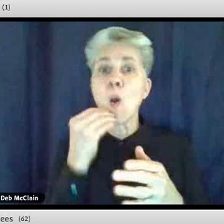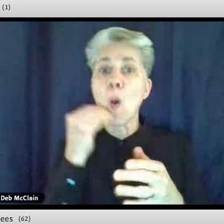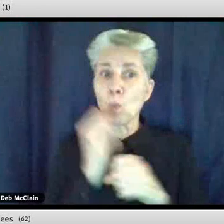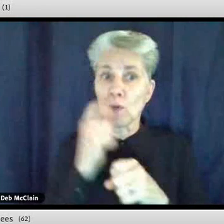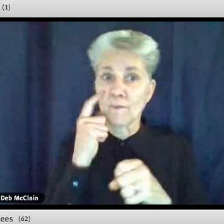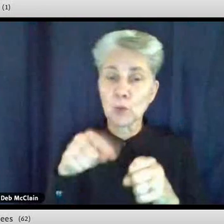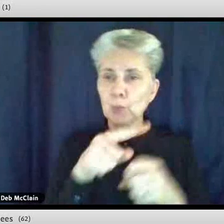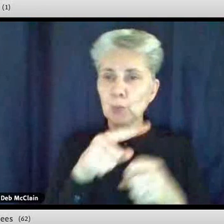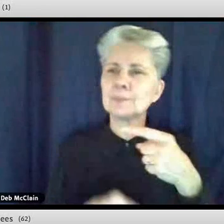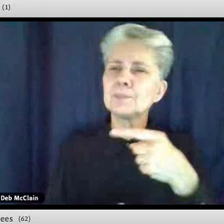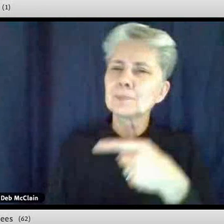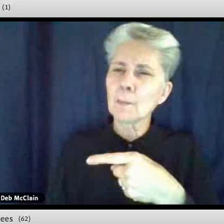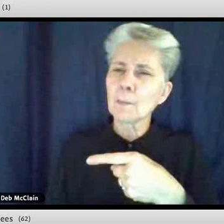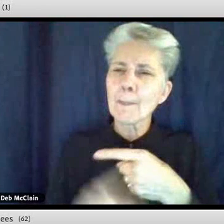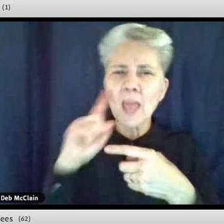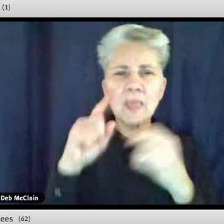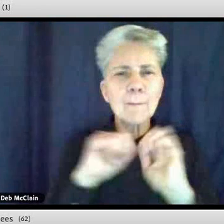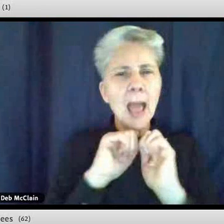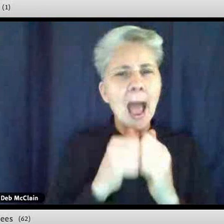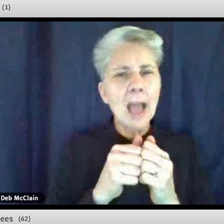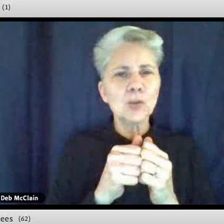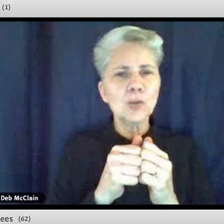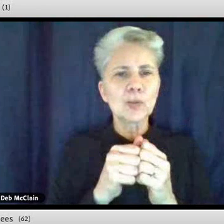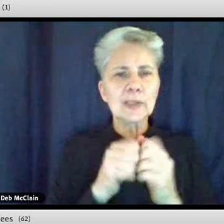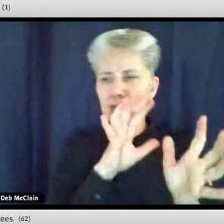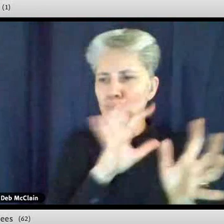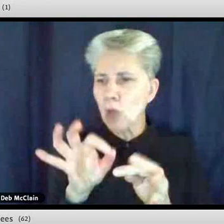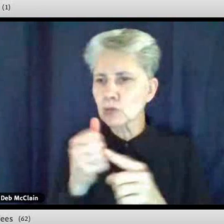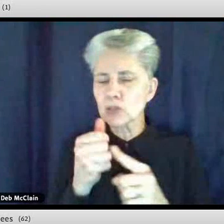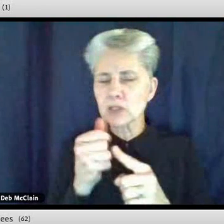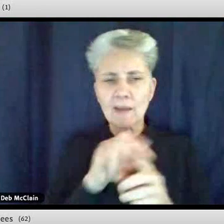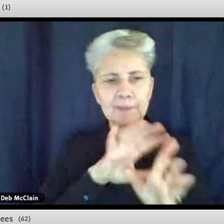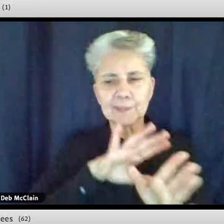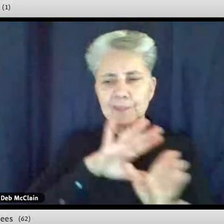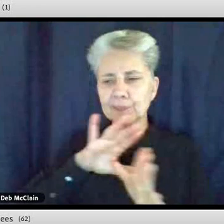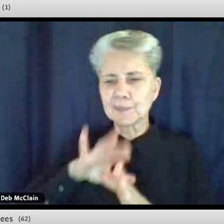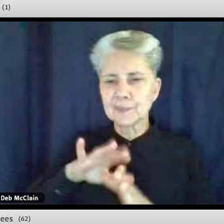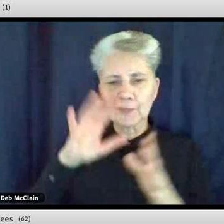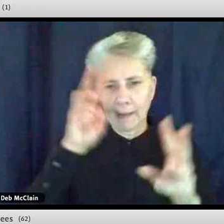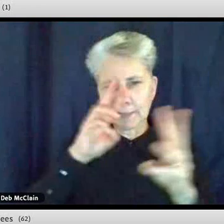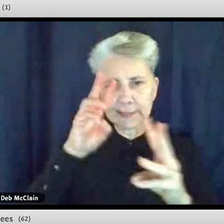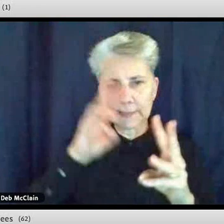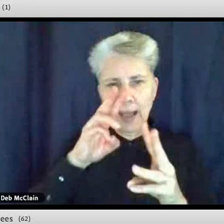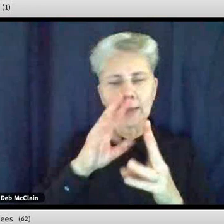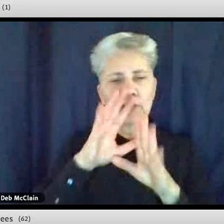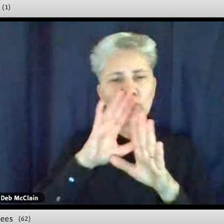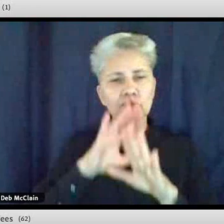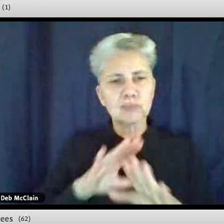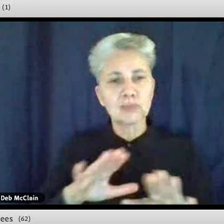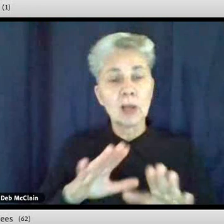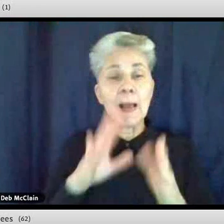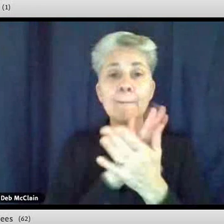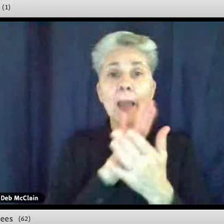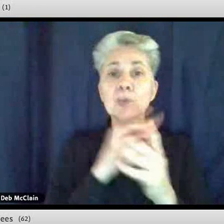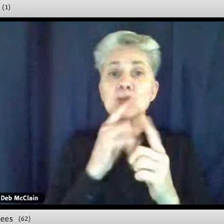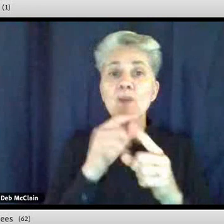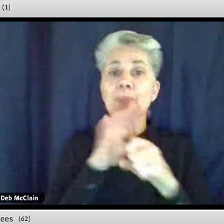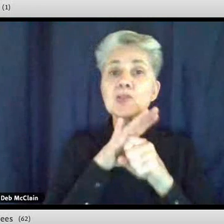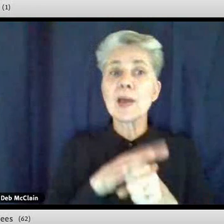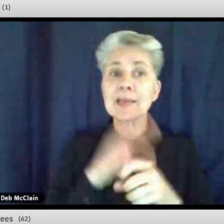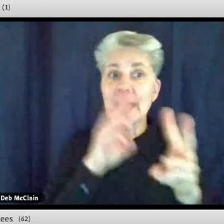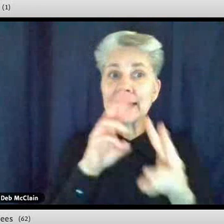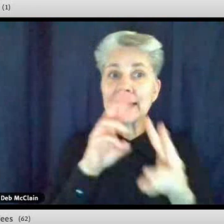physically. And another thing, so that's some homework for you. Um, think about how you can distract yourself and shake off some